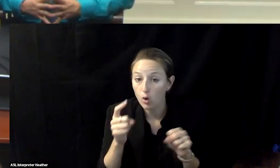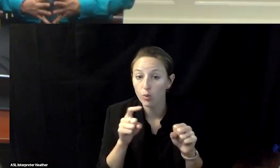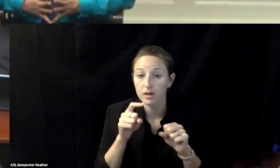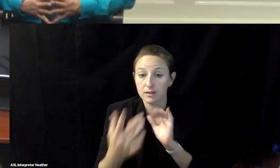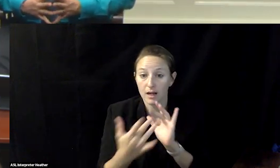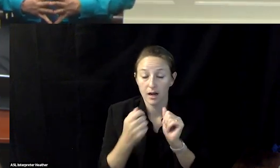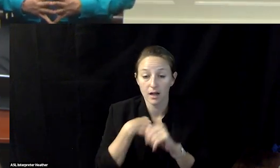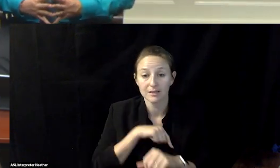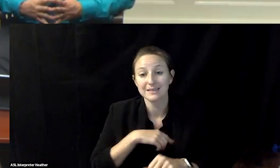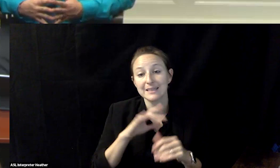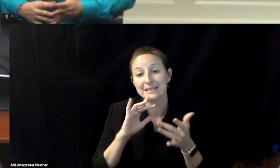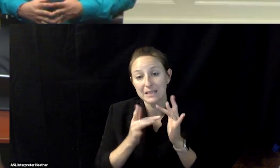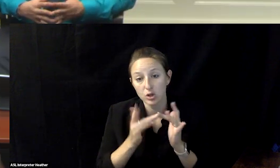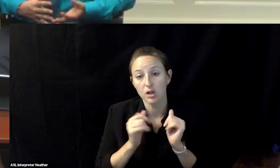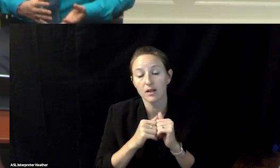digitalaccessibility@harvard.edu.